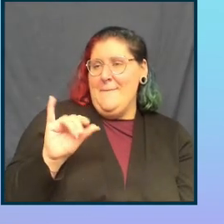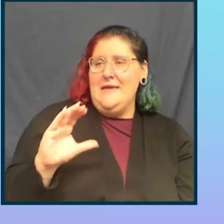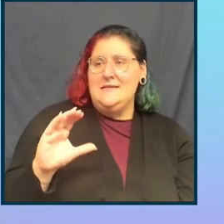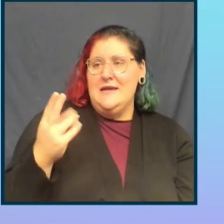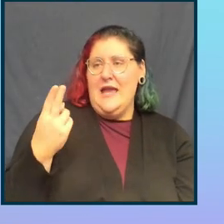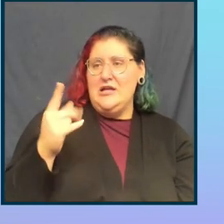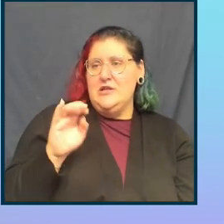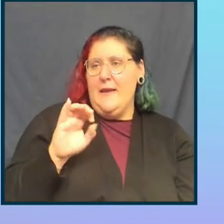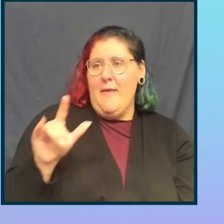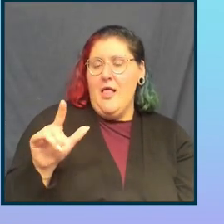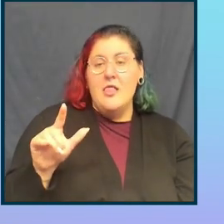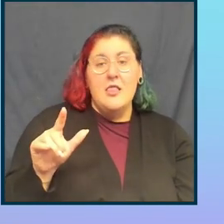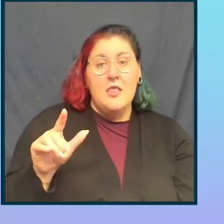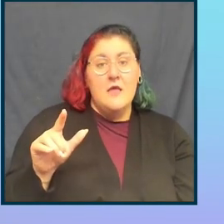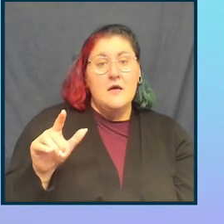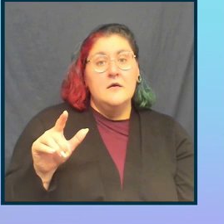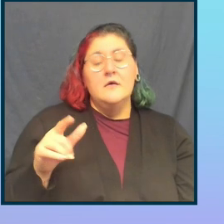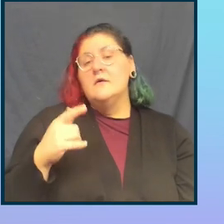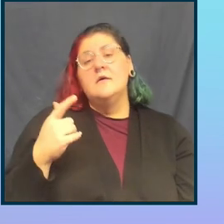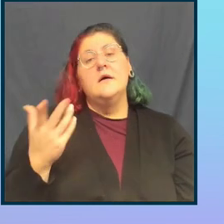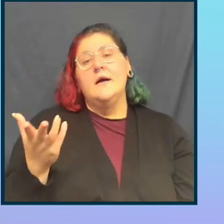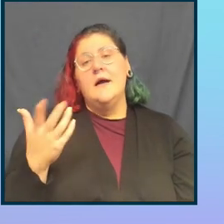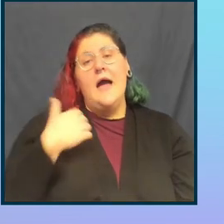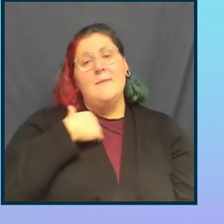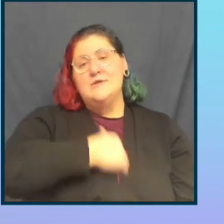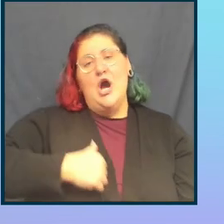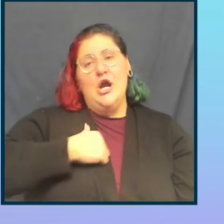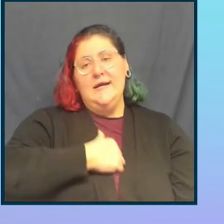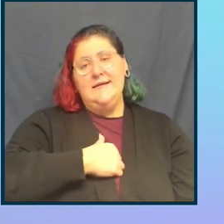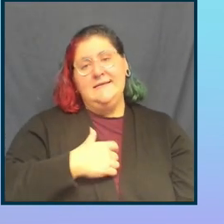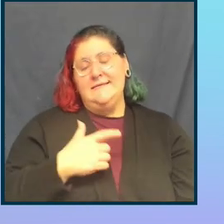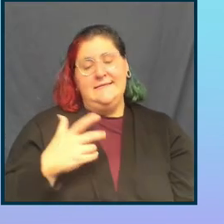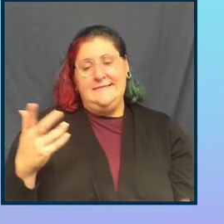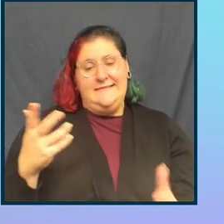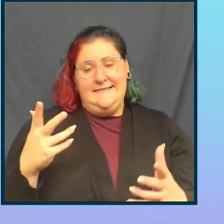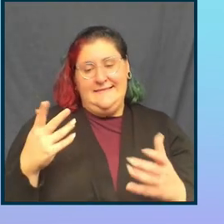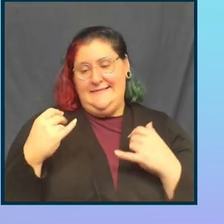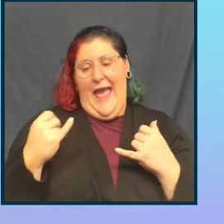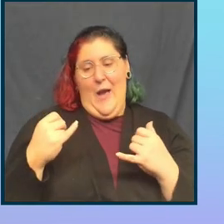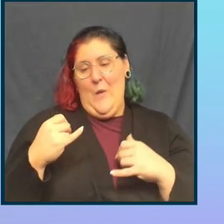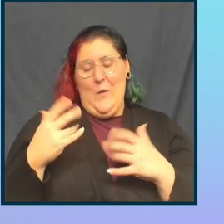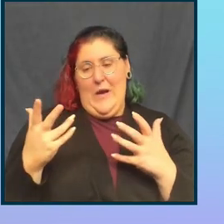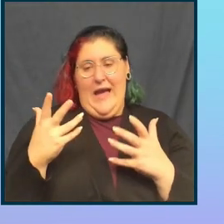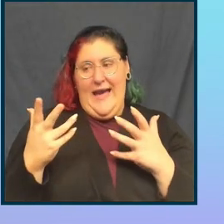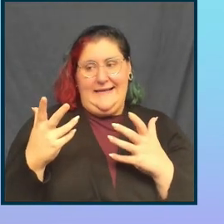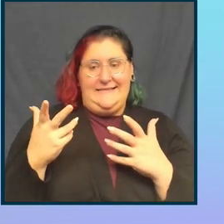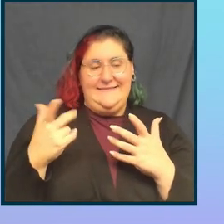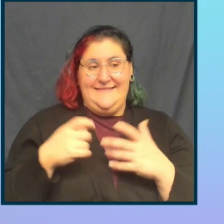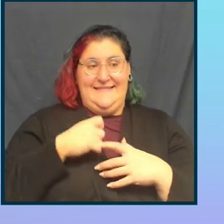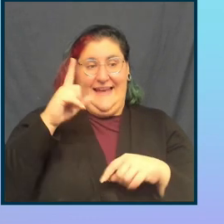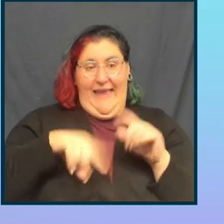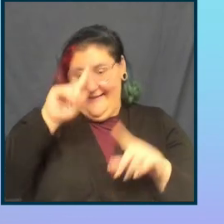I apologize. Other than the spec that you mentioned. Okay. I apologize being on the spot. I don't, but